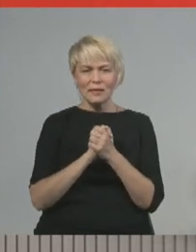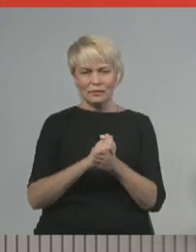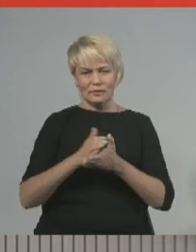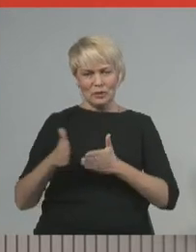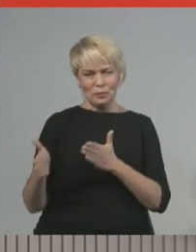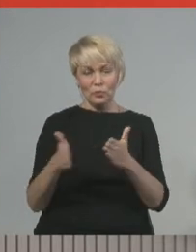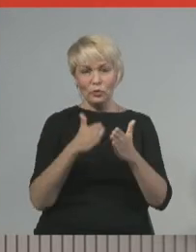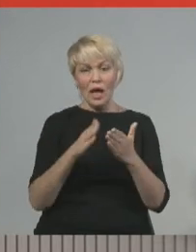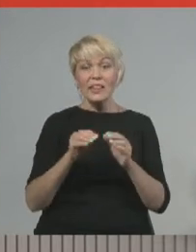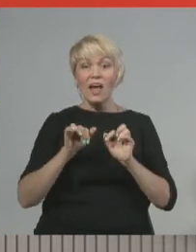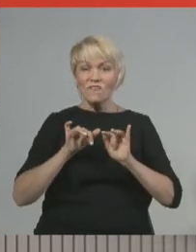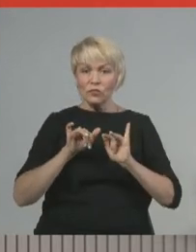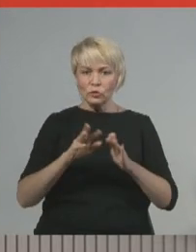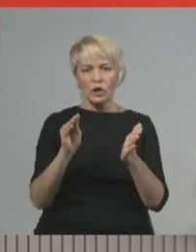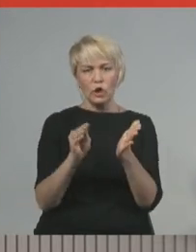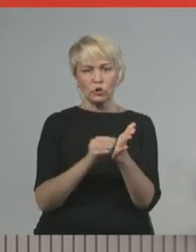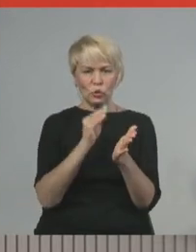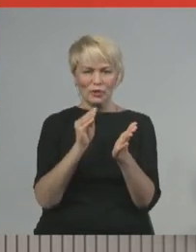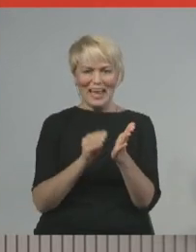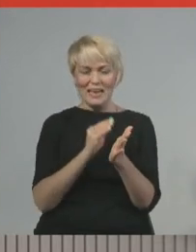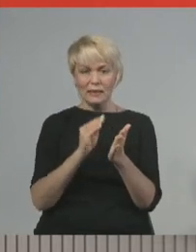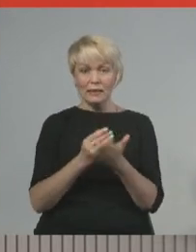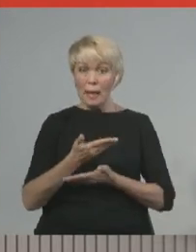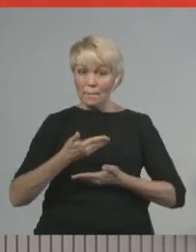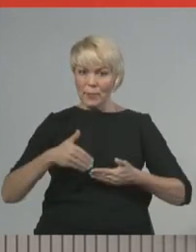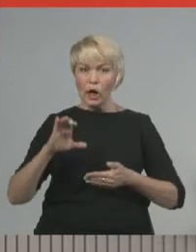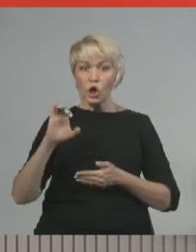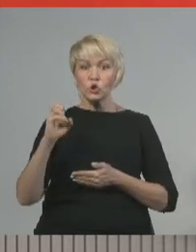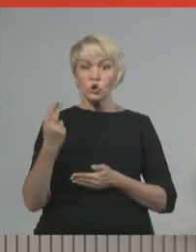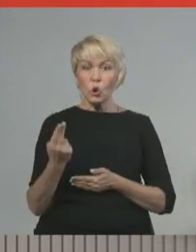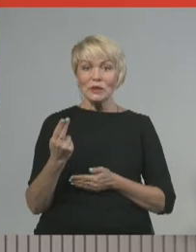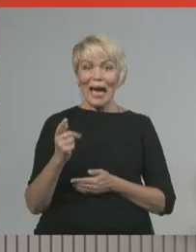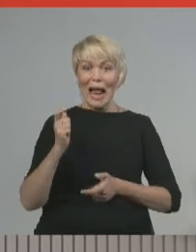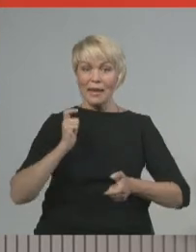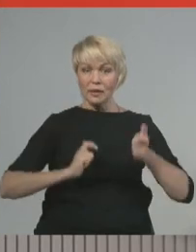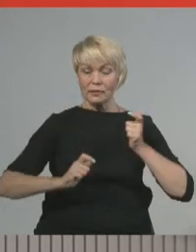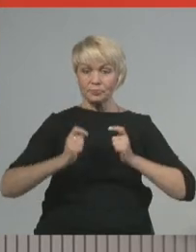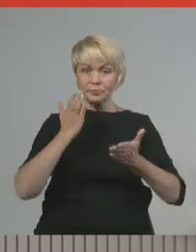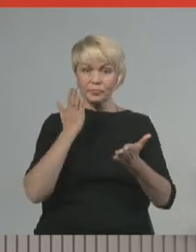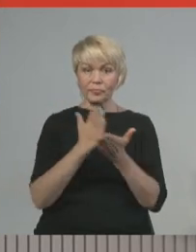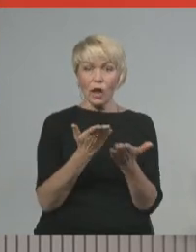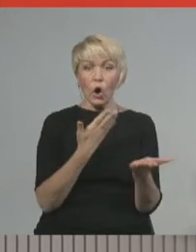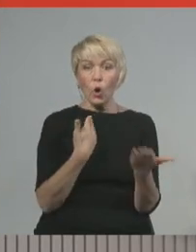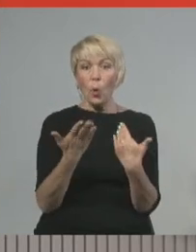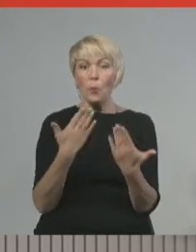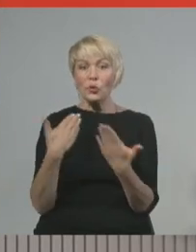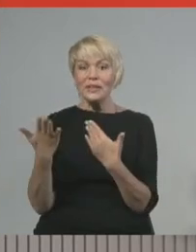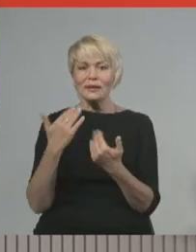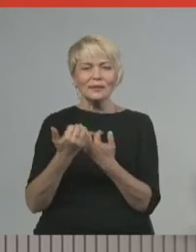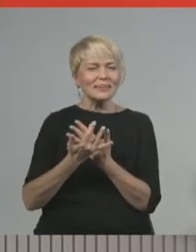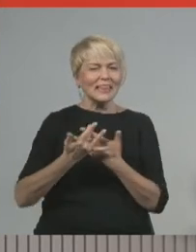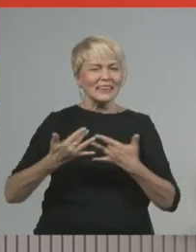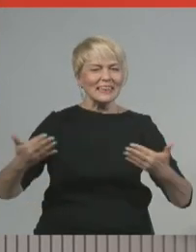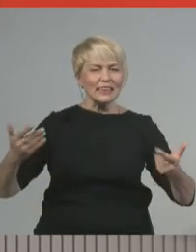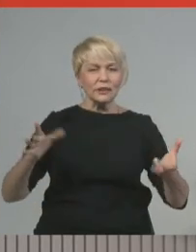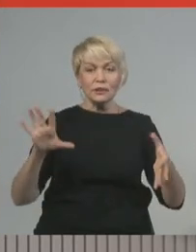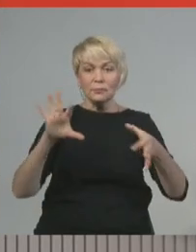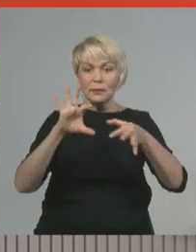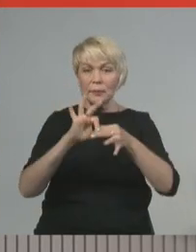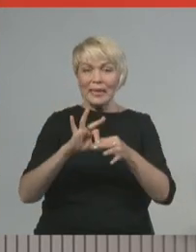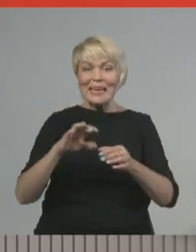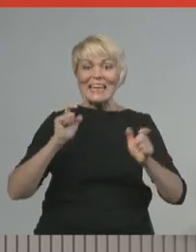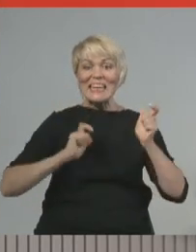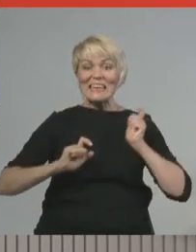issues in peaceful way that's the aim of journalism also because we're like a social institute we are the communicator between different institutes and